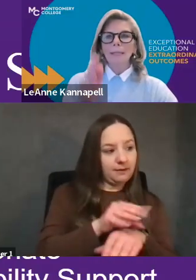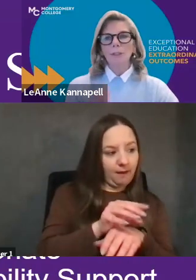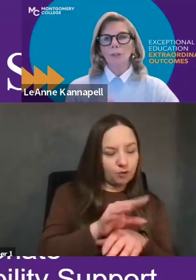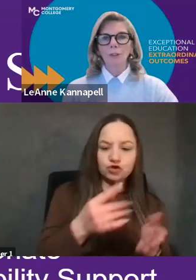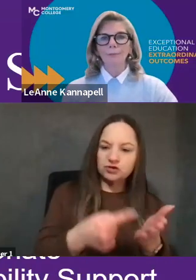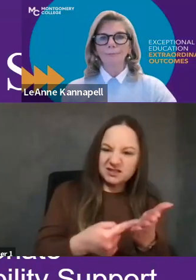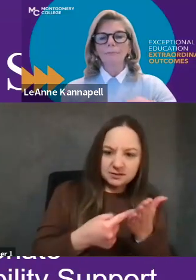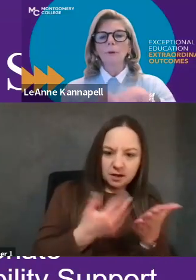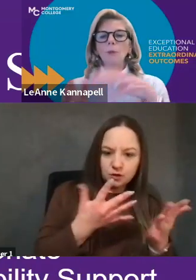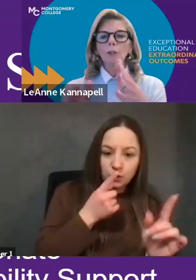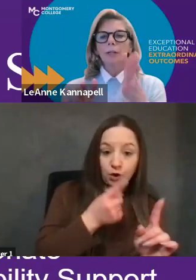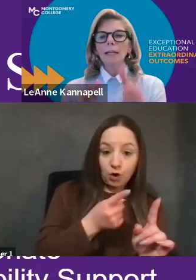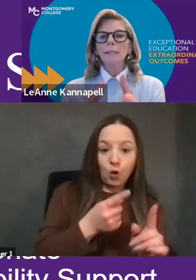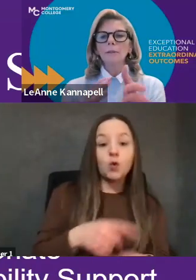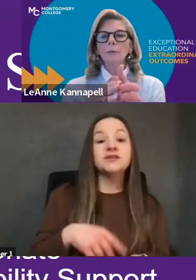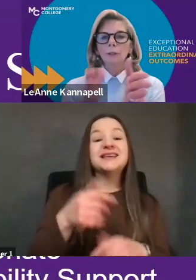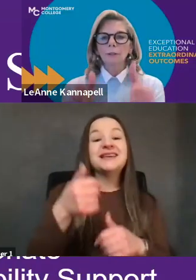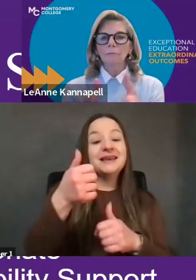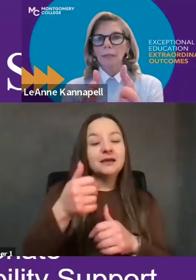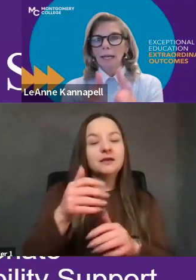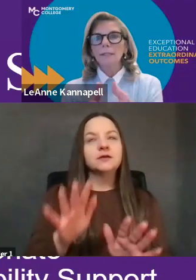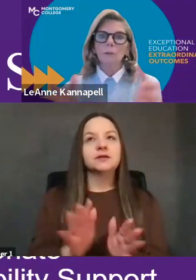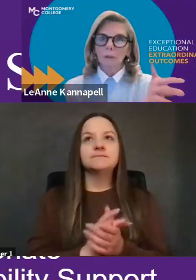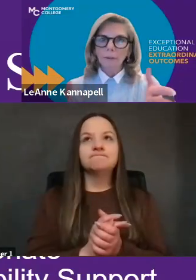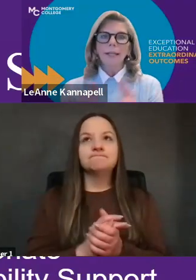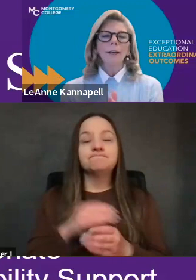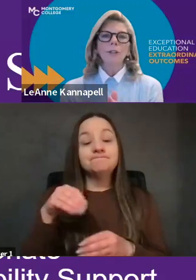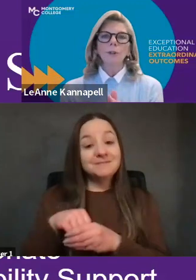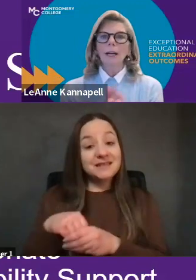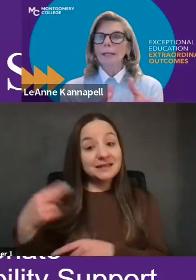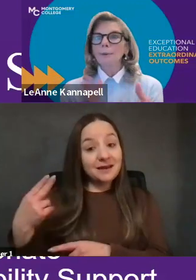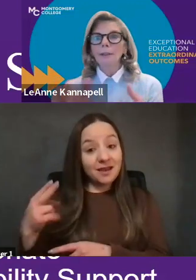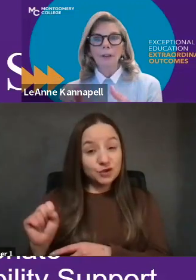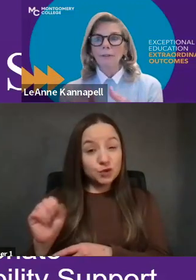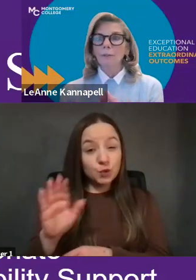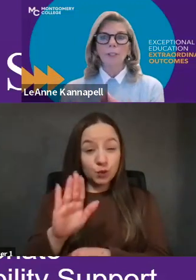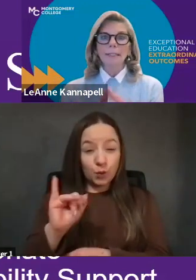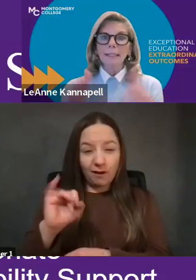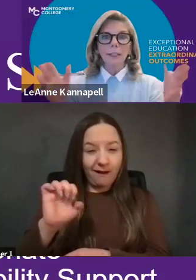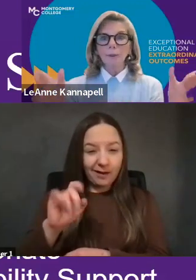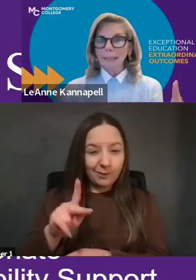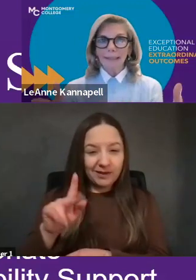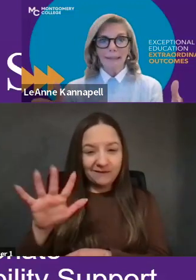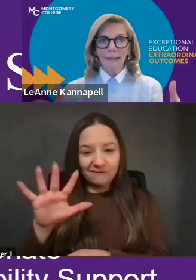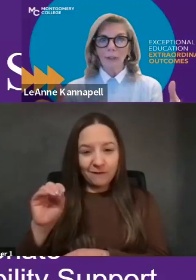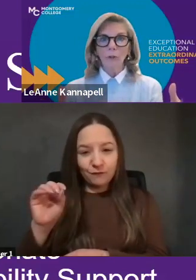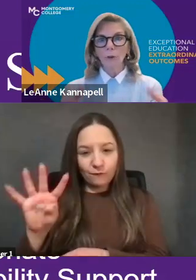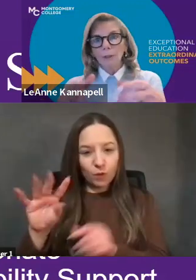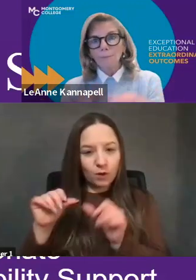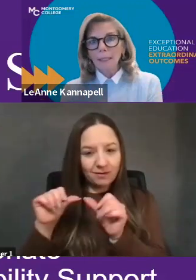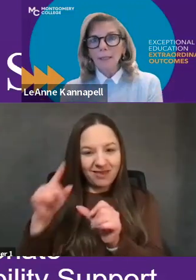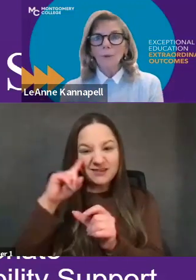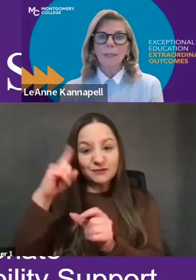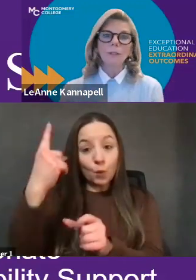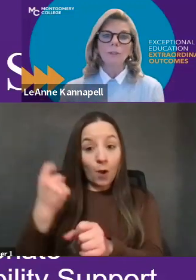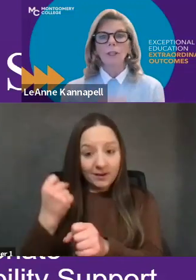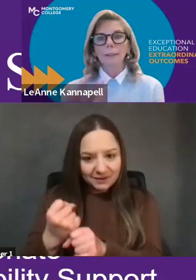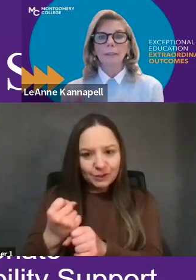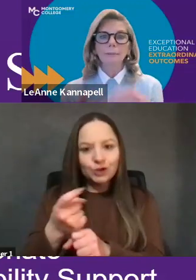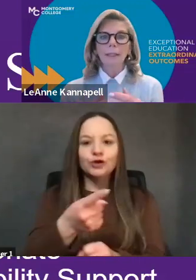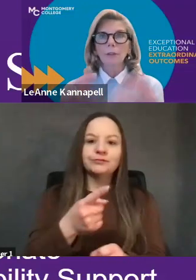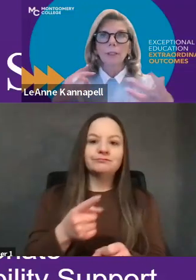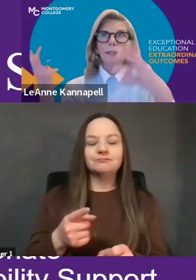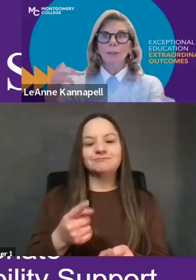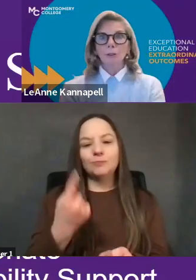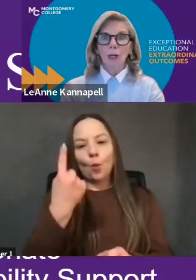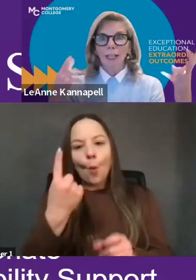each semester, when you're in high school, your IEP or 504 is a yearly thing. You go to the meeting once, you talk a